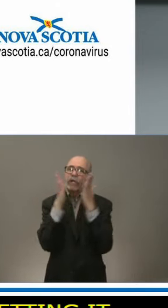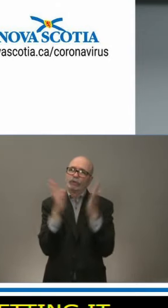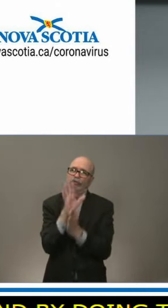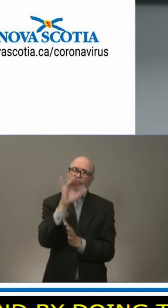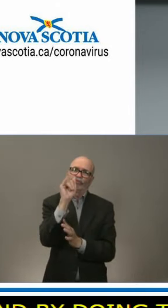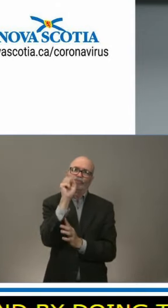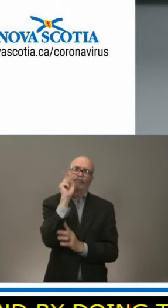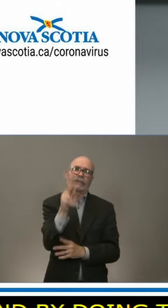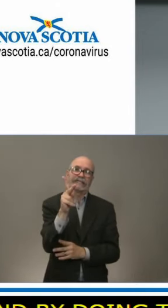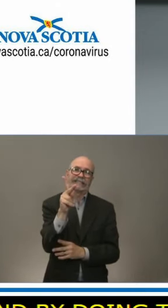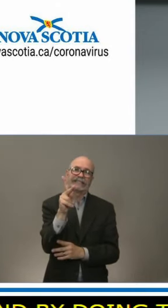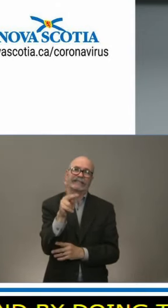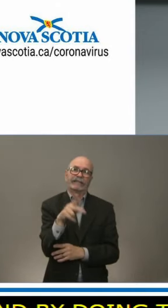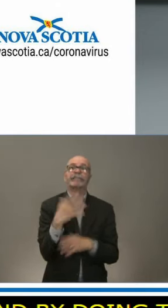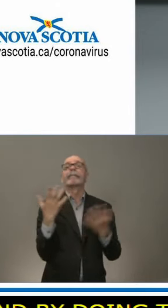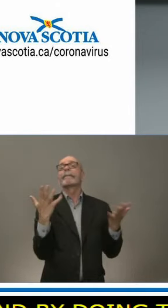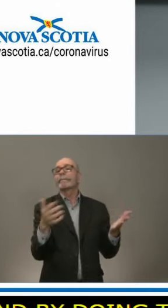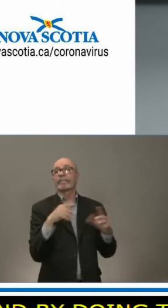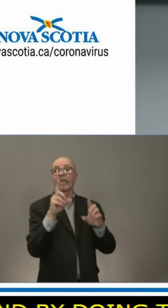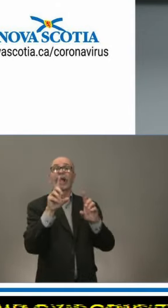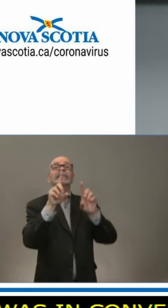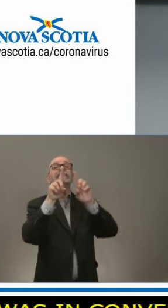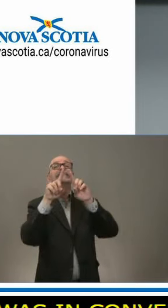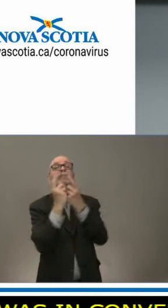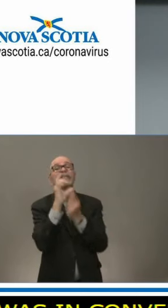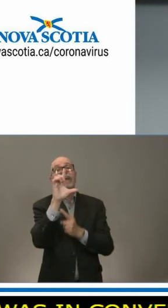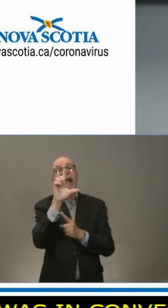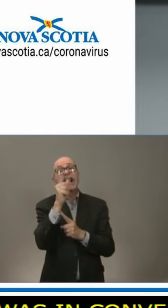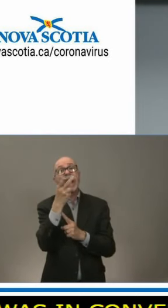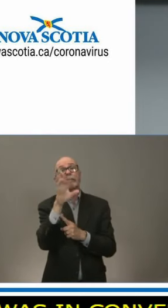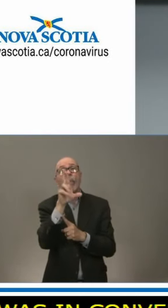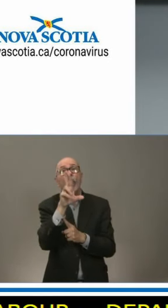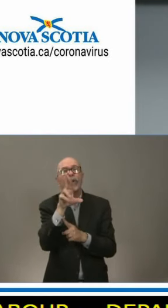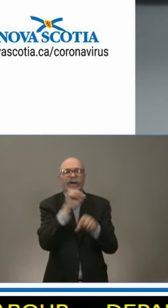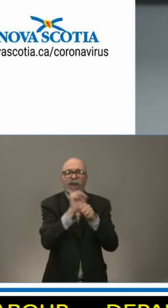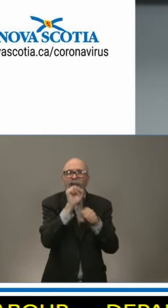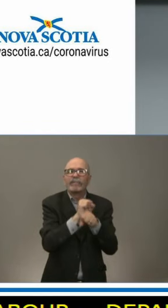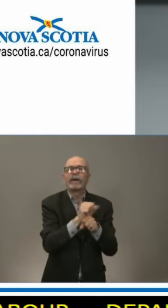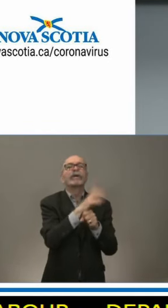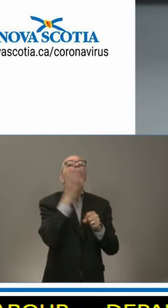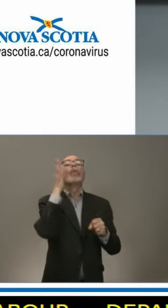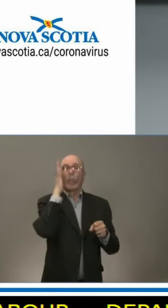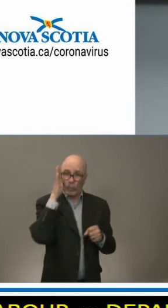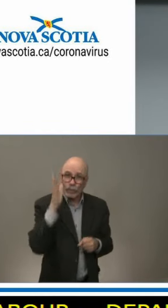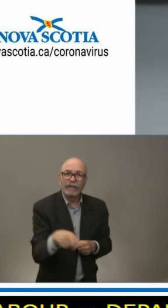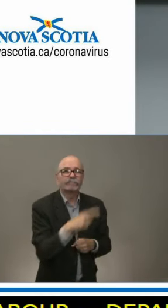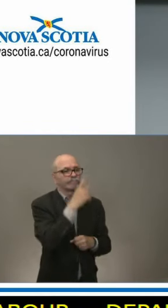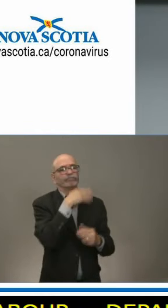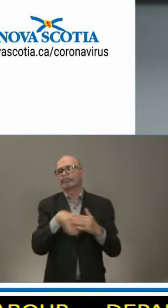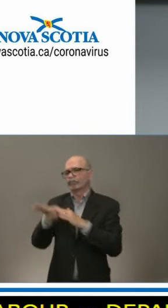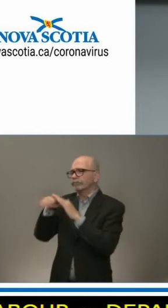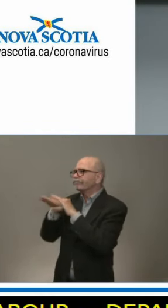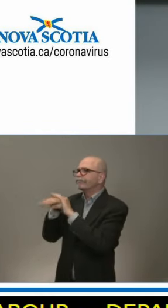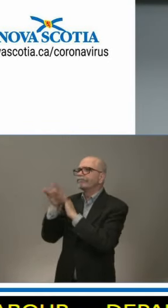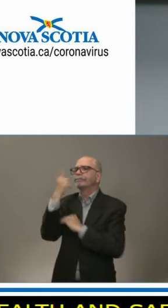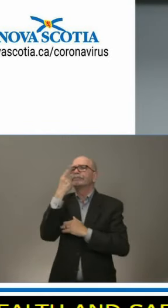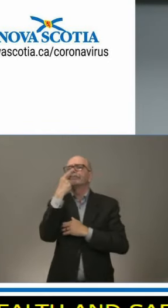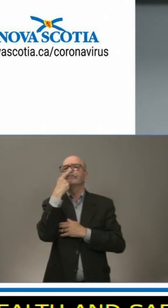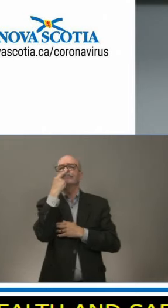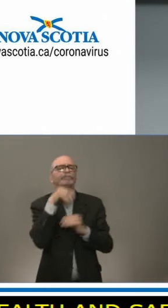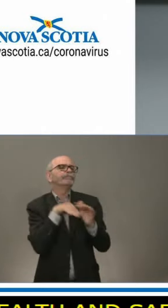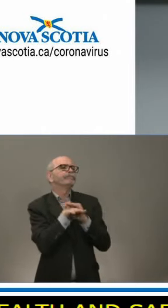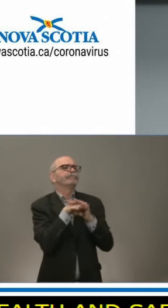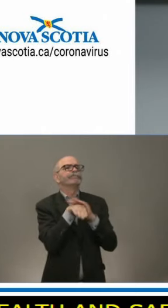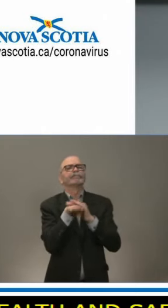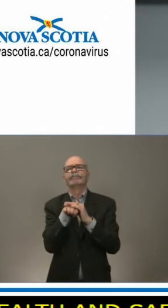Health and Safety, and they are going to be visiting all the grocery stores, the big box stores over the next couple of days, working with them to create as safe